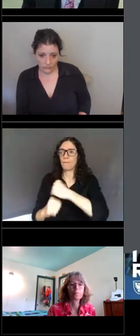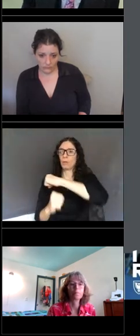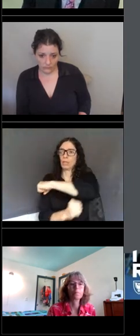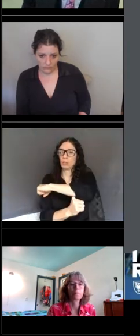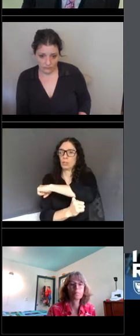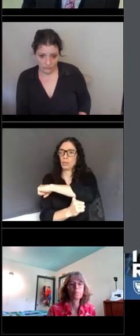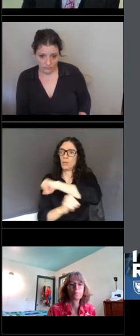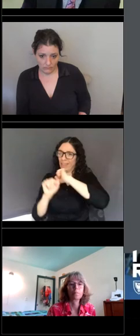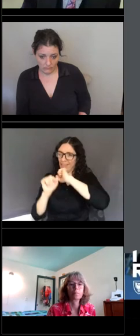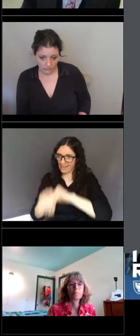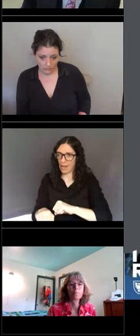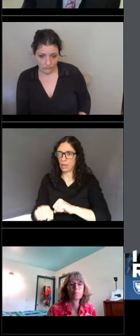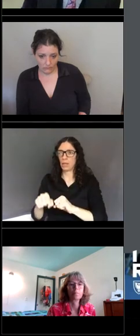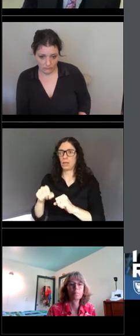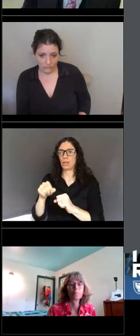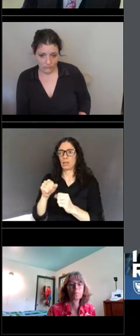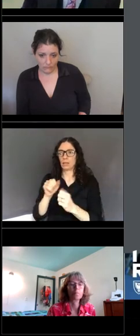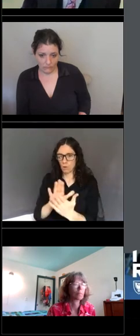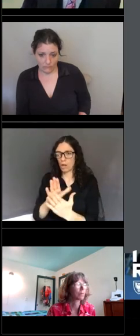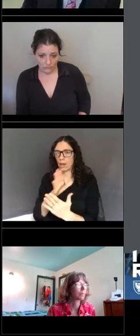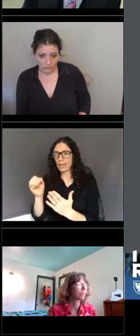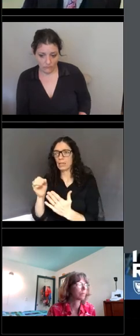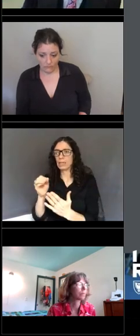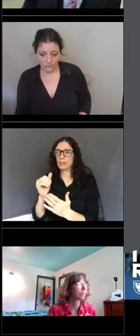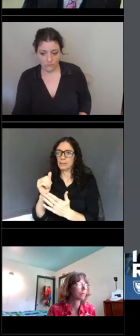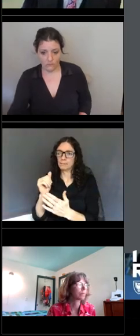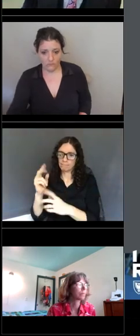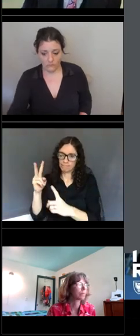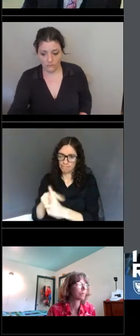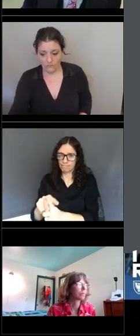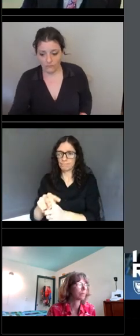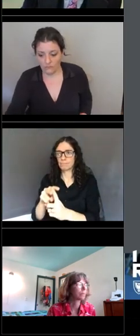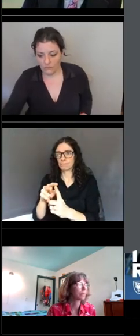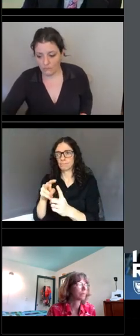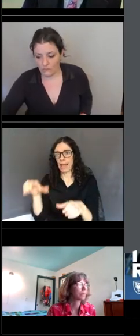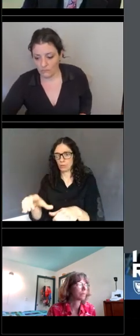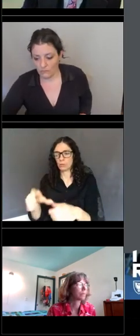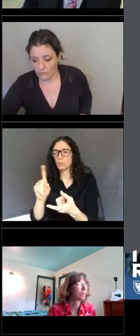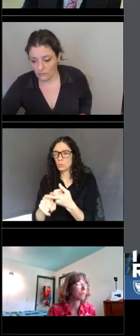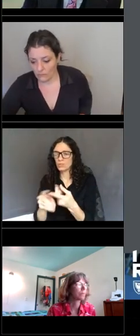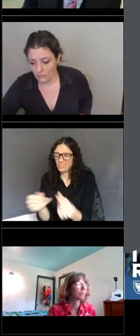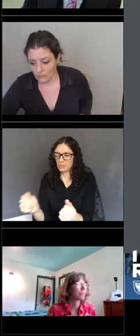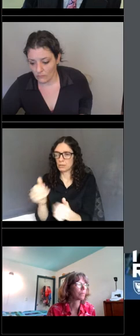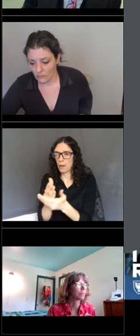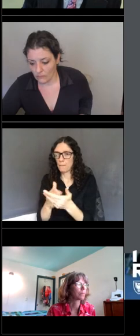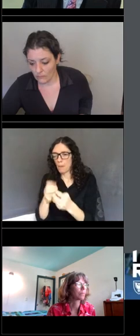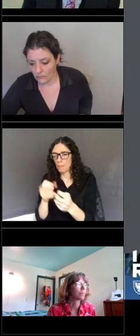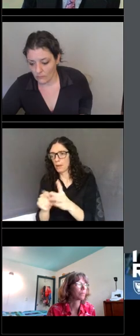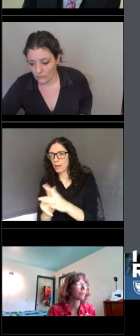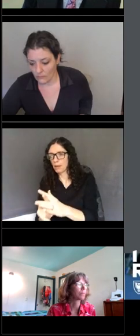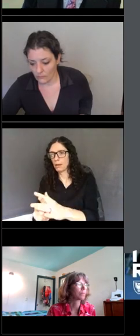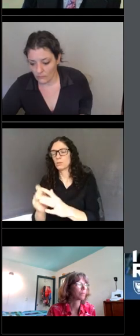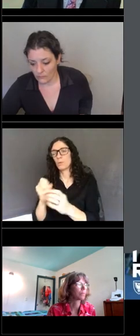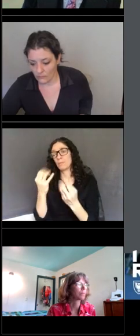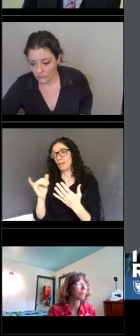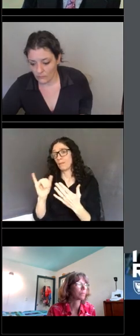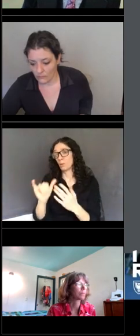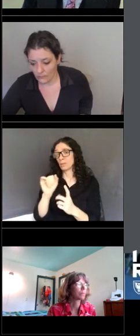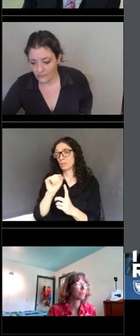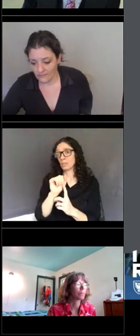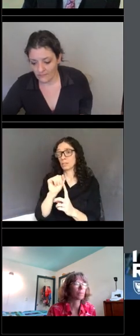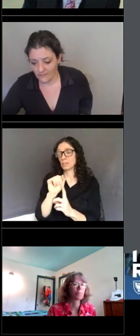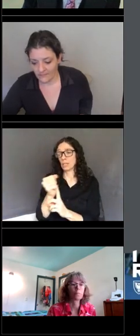So again, a lot of these situations our scenarios, I should say, were out of the marine protected